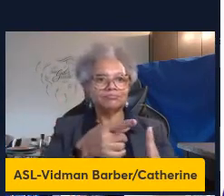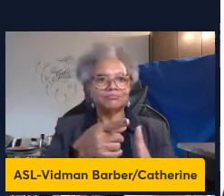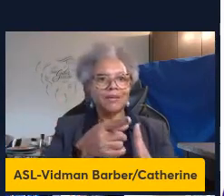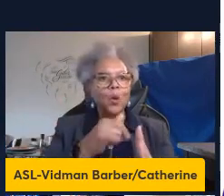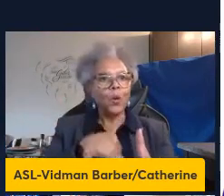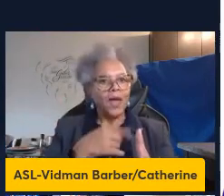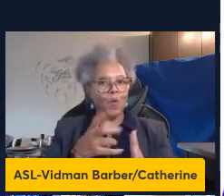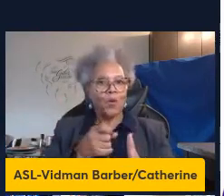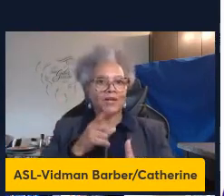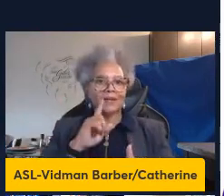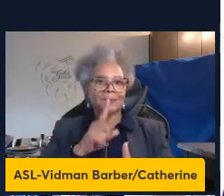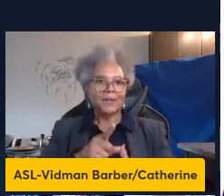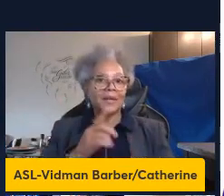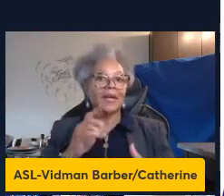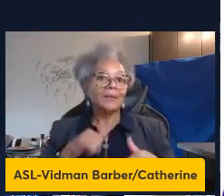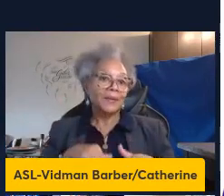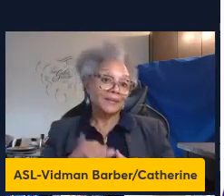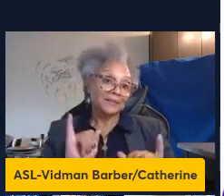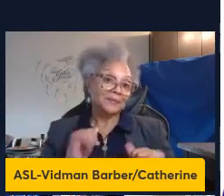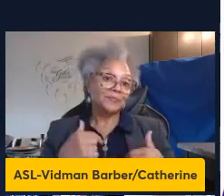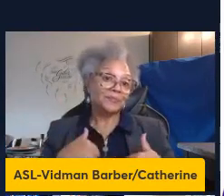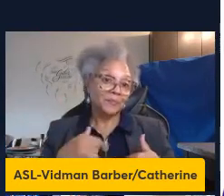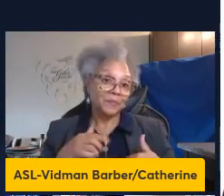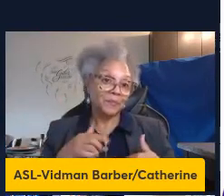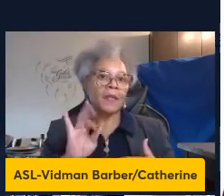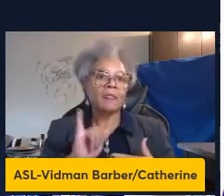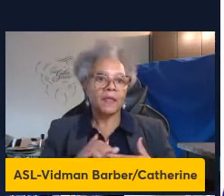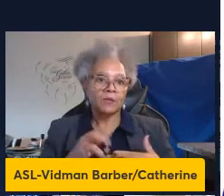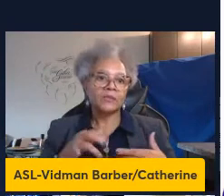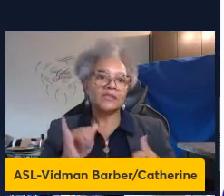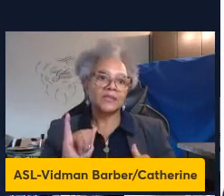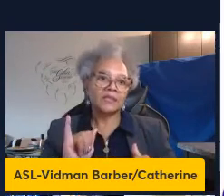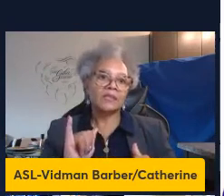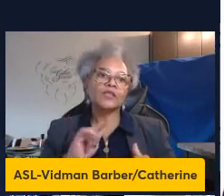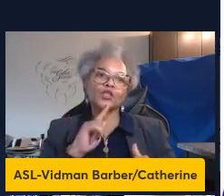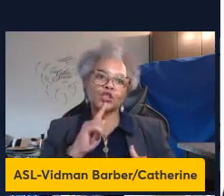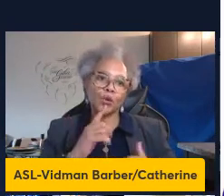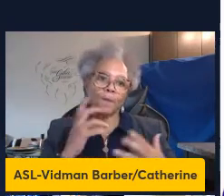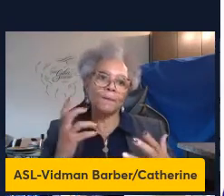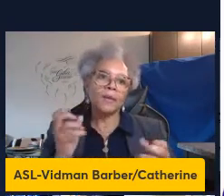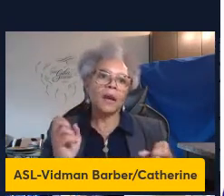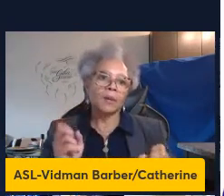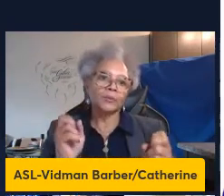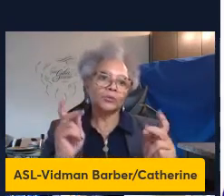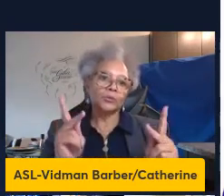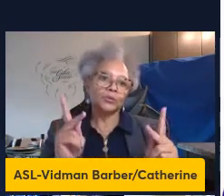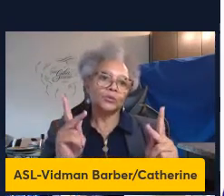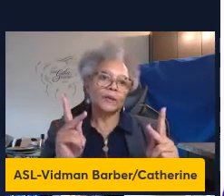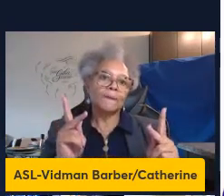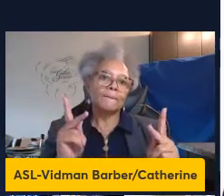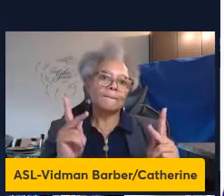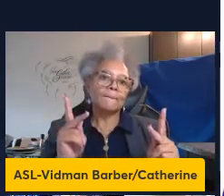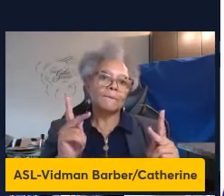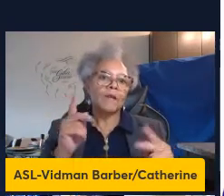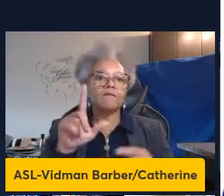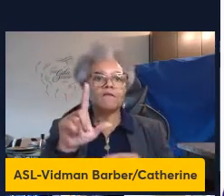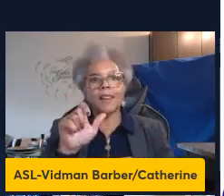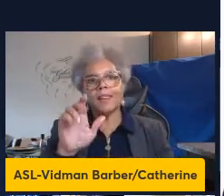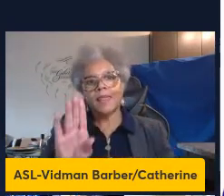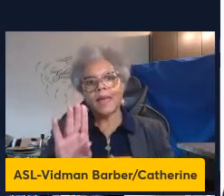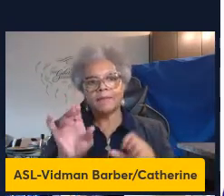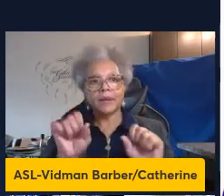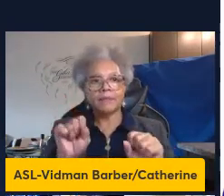be. And yet I found that there was still so much opportunity for laboratory